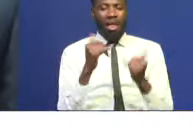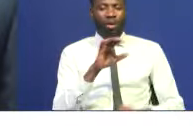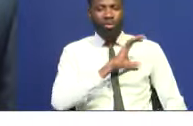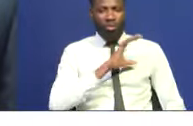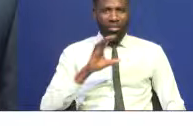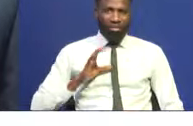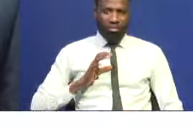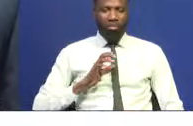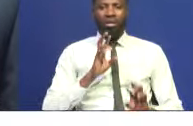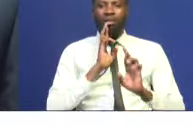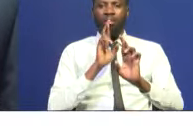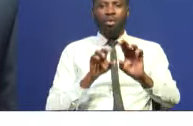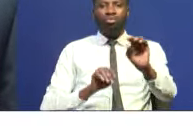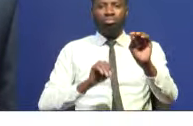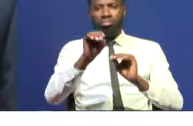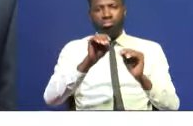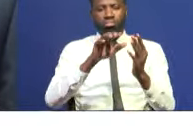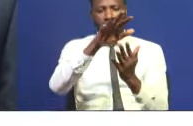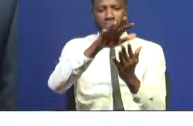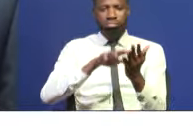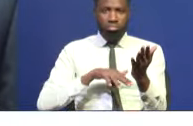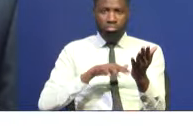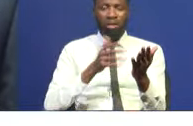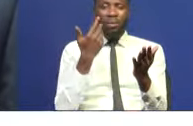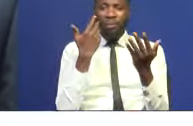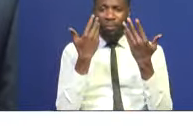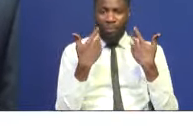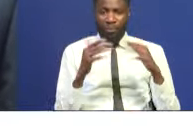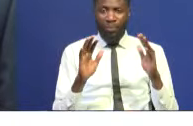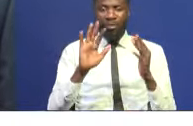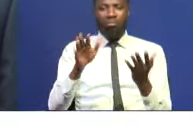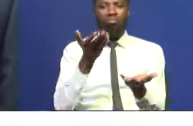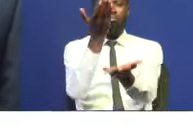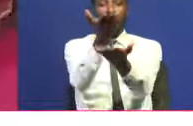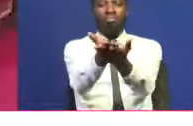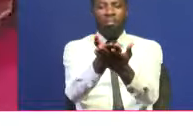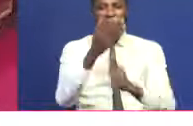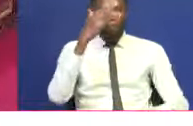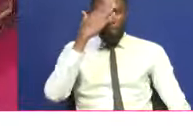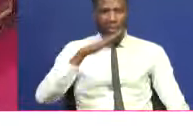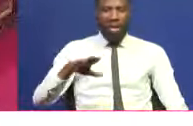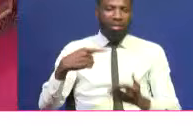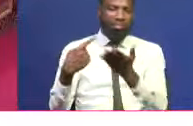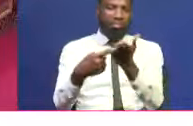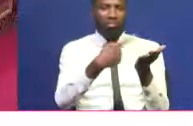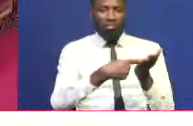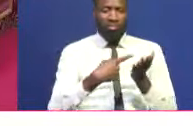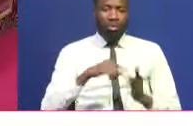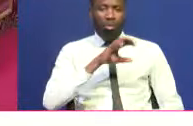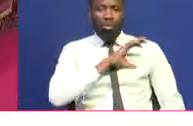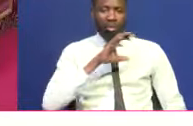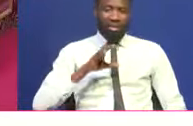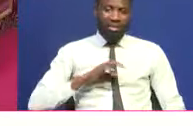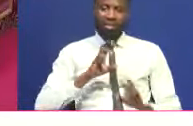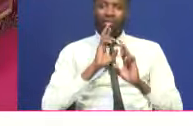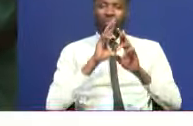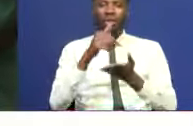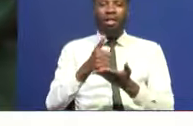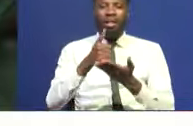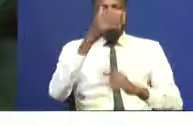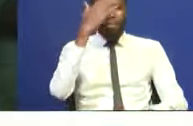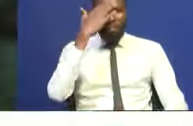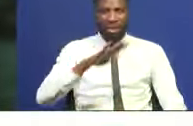its report and table it in Parliament this week for debate. The committee's report is expected to guide Parliament's final